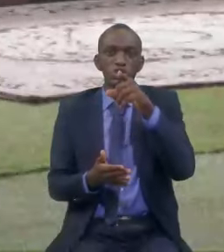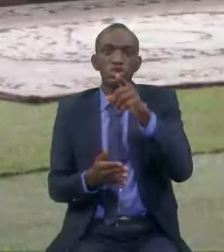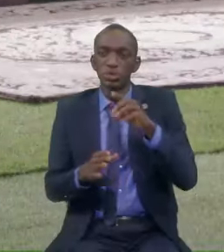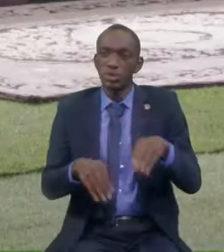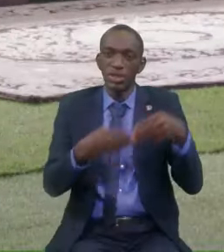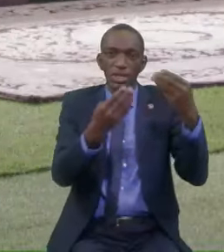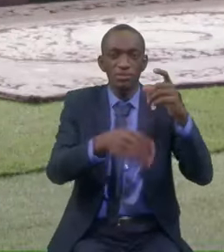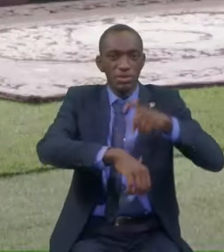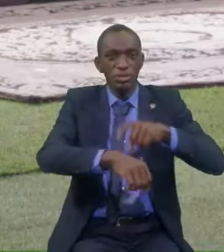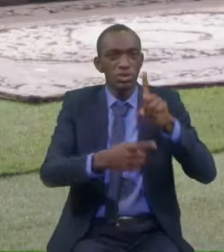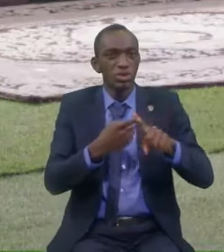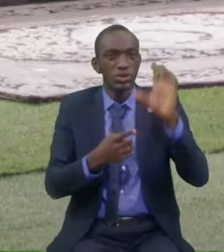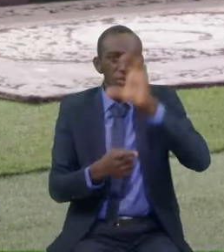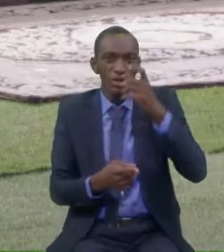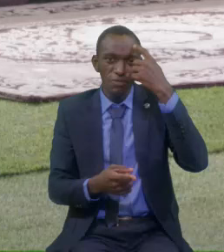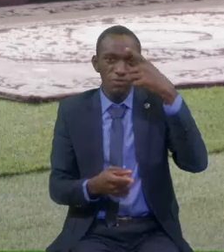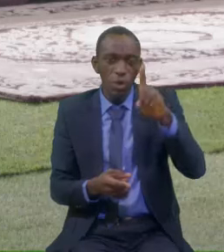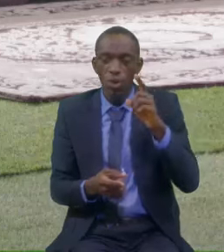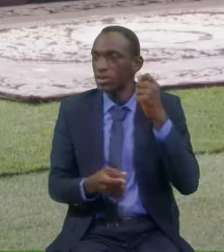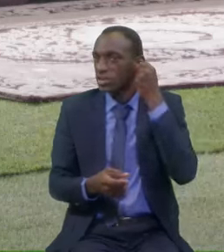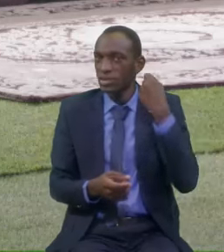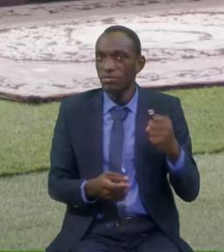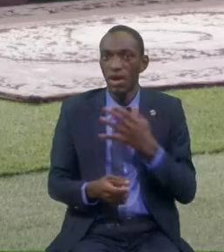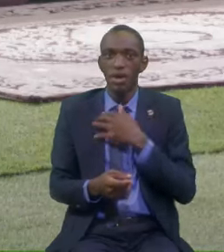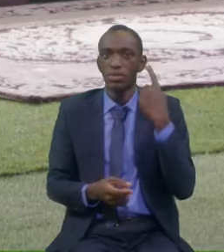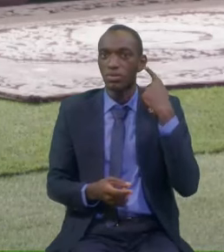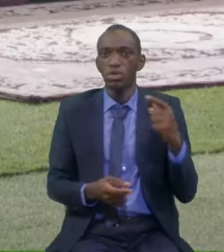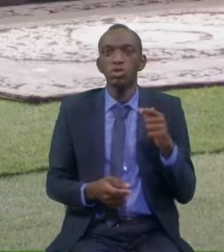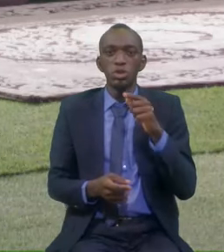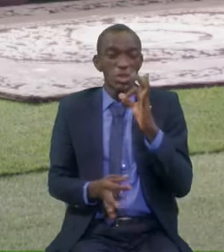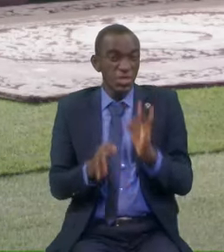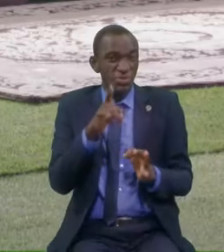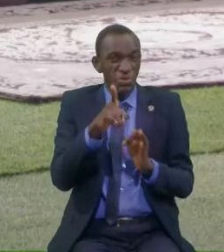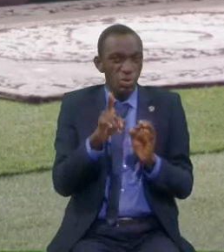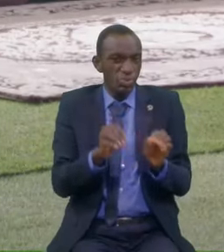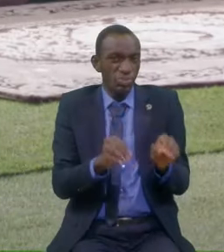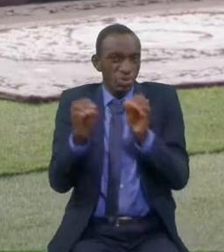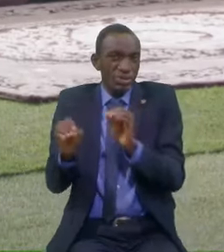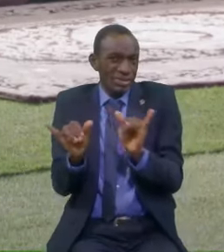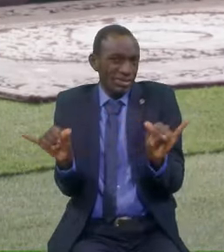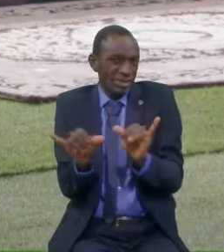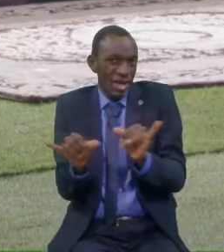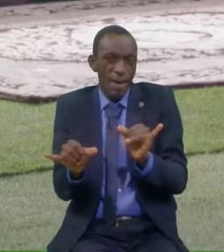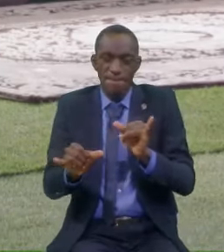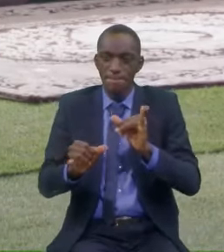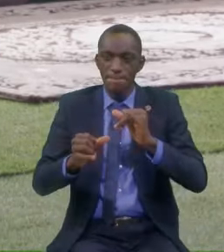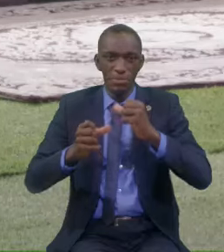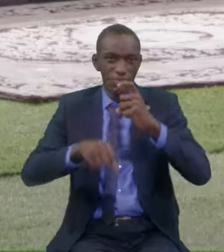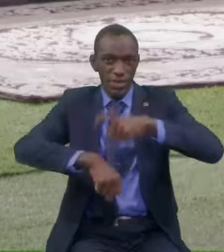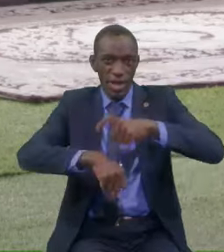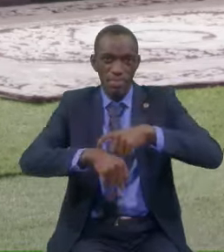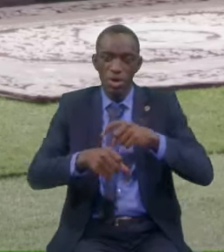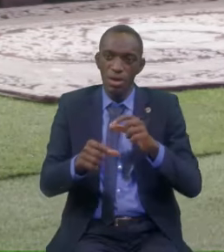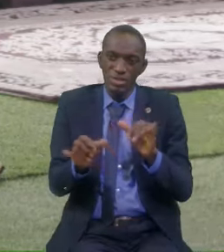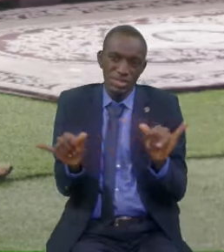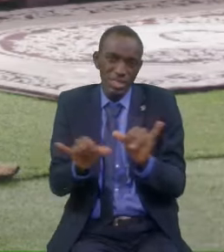put as much time, as much energy, as much intelligence, as much planning as